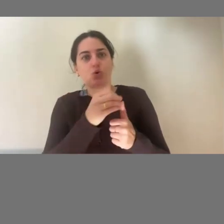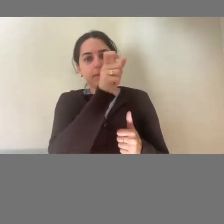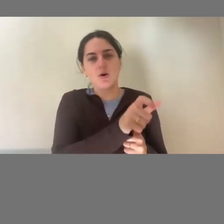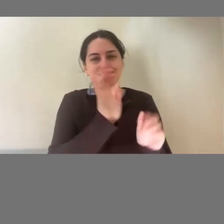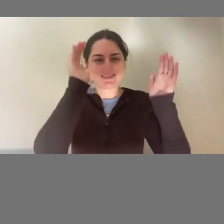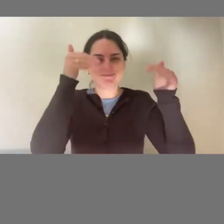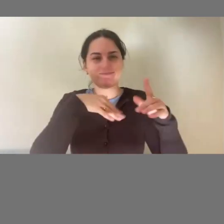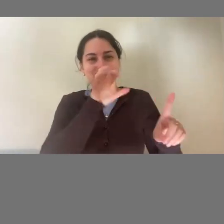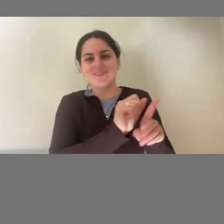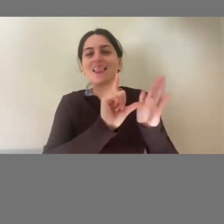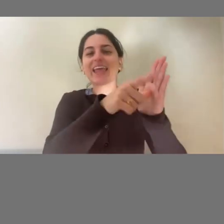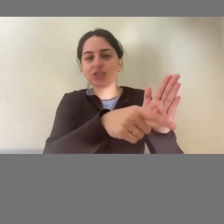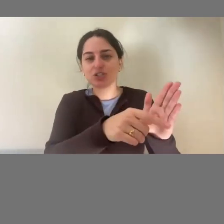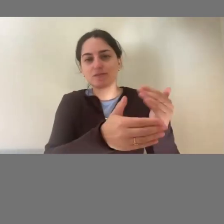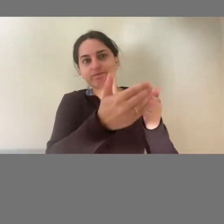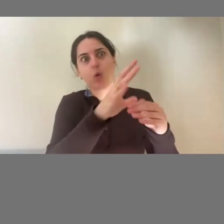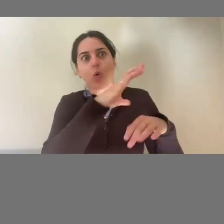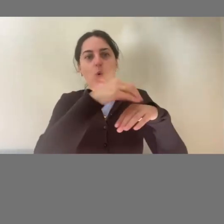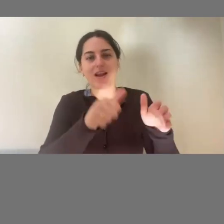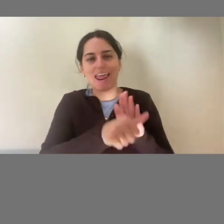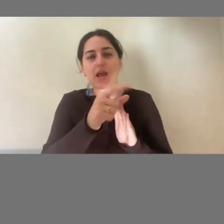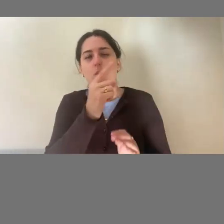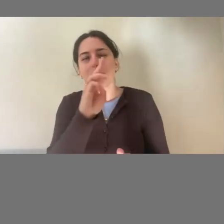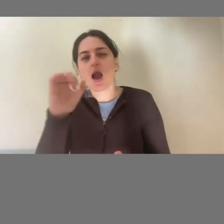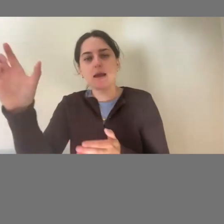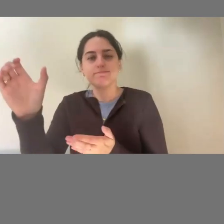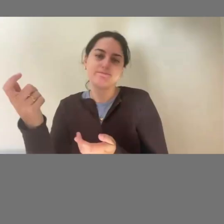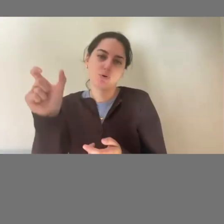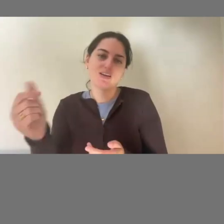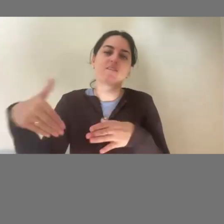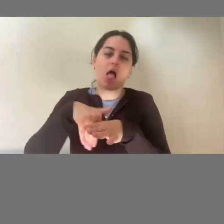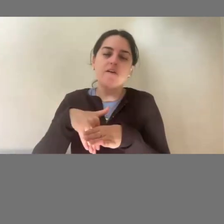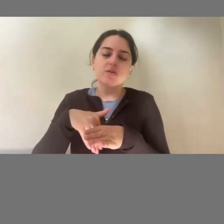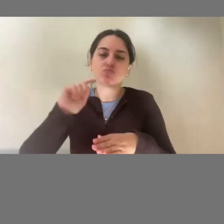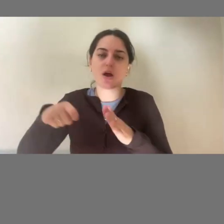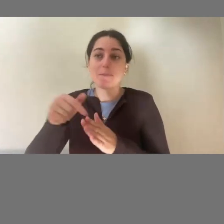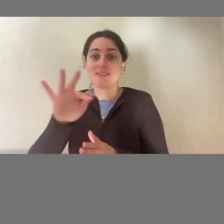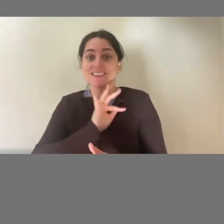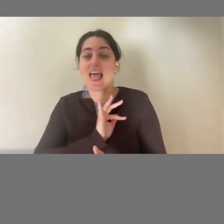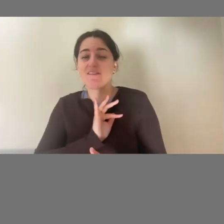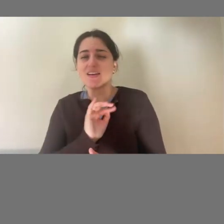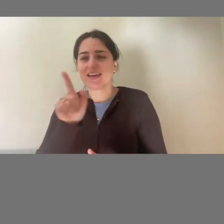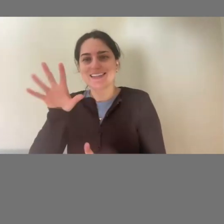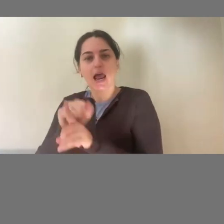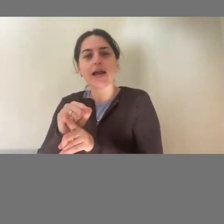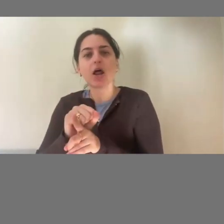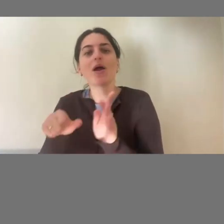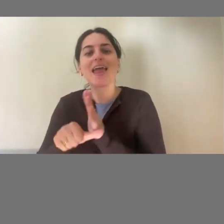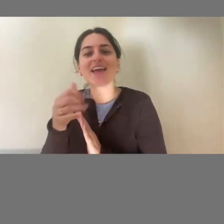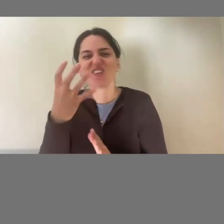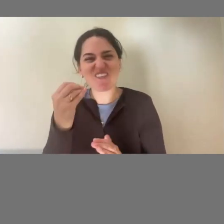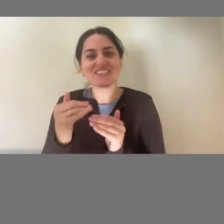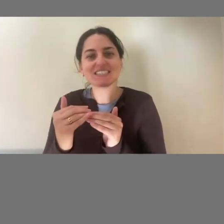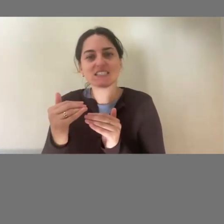this was one of our PPI contributors. He was diagnosed in his 50s,